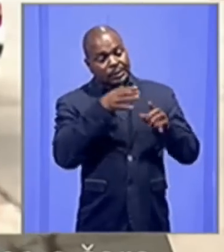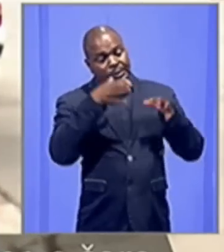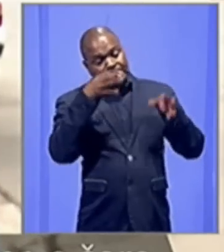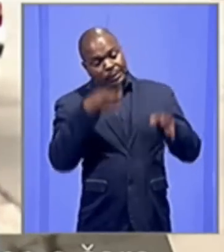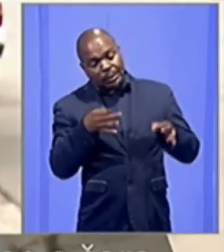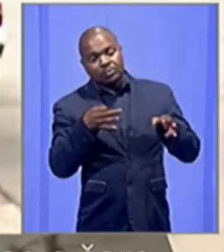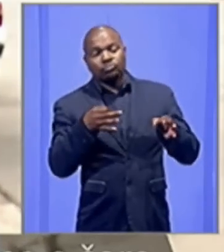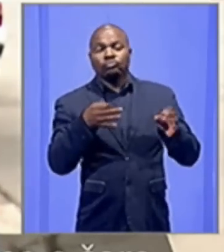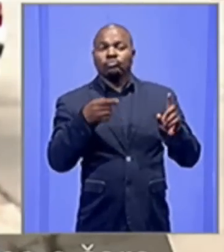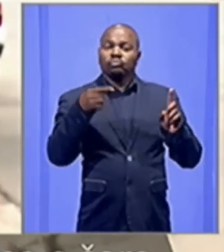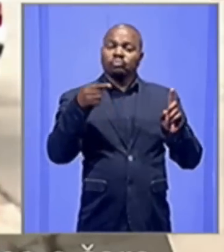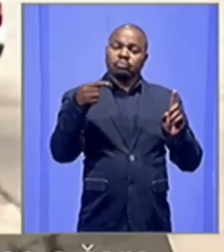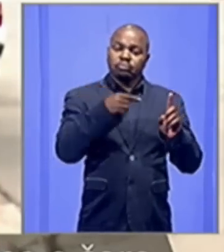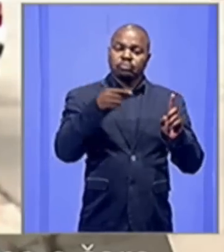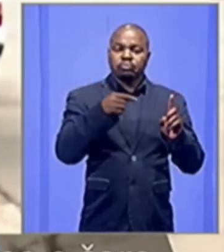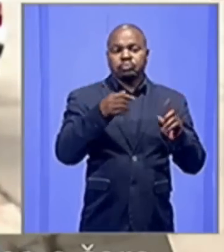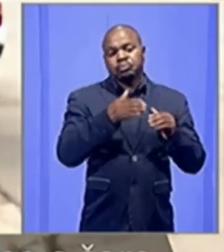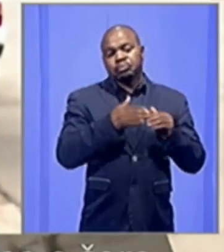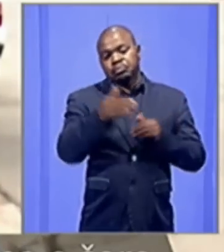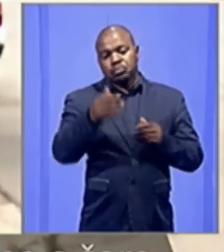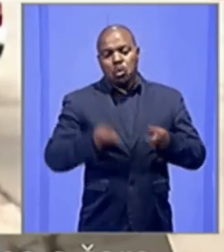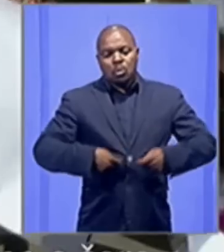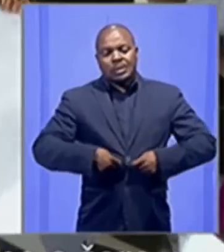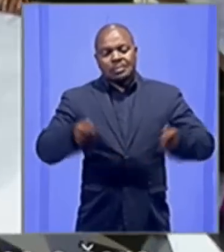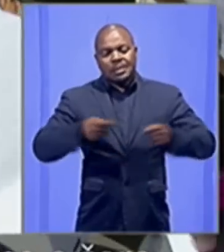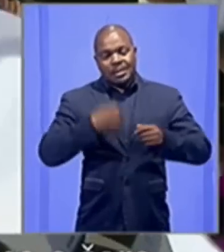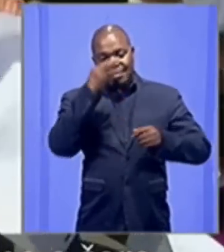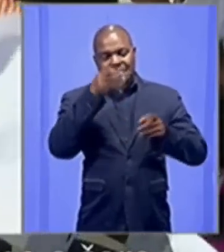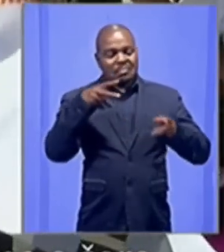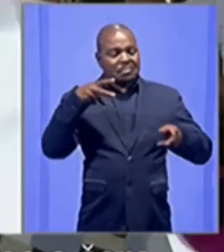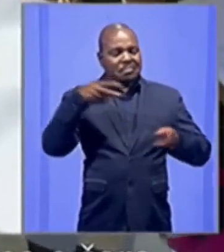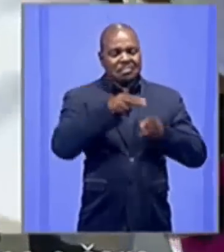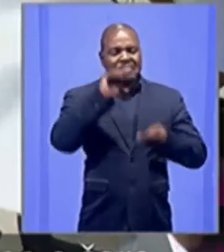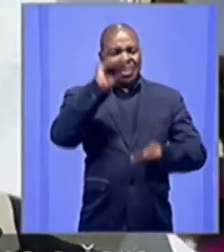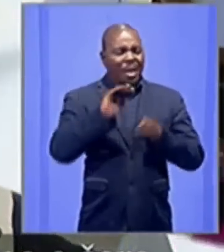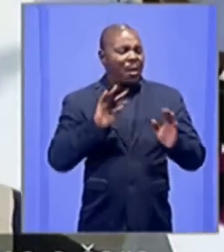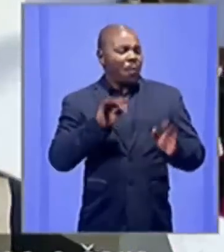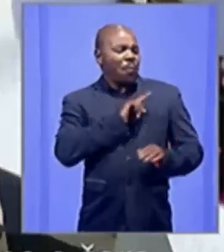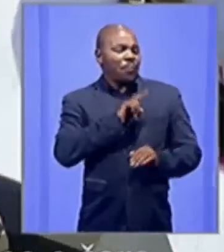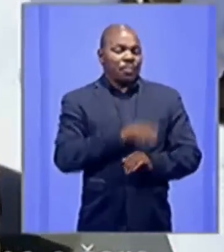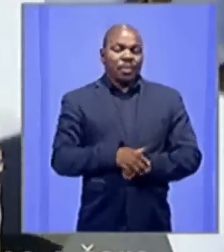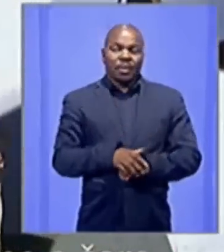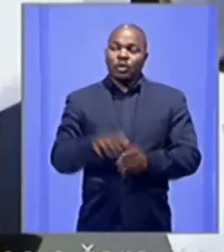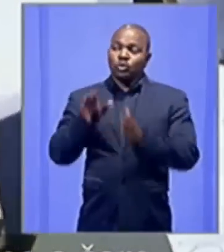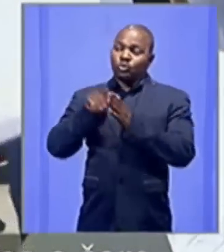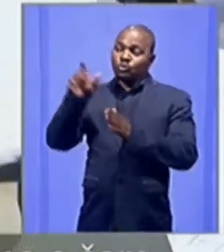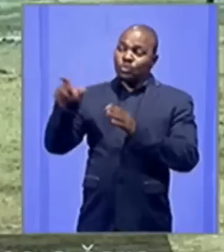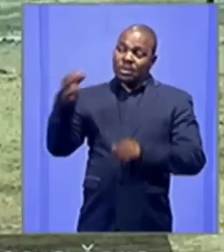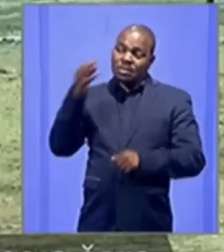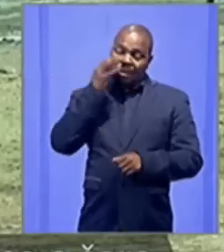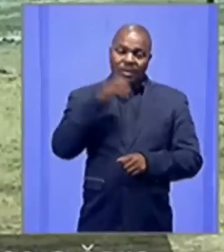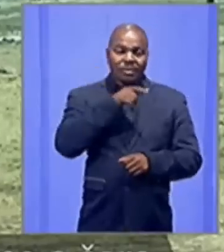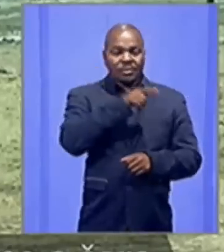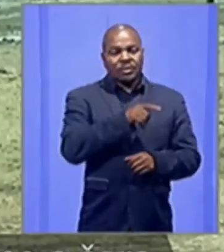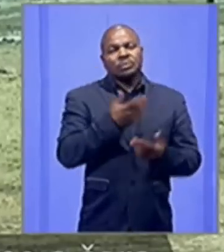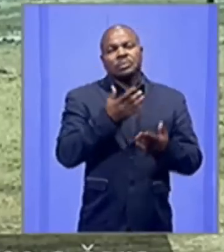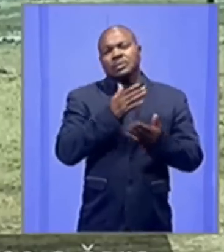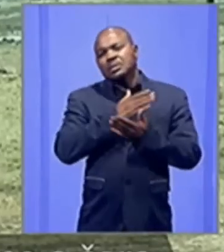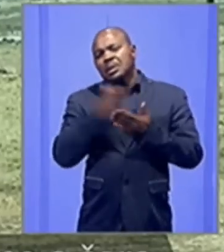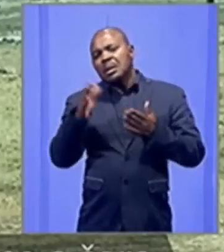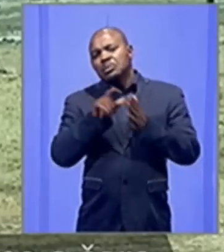a gore re khathe dikoste. Baithuti ba ikuela gore go phimolwe go sa akarediwe mo dithutong ga baithuti